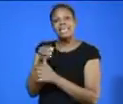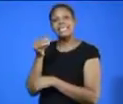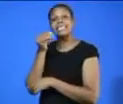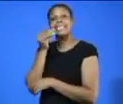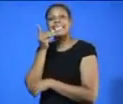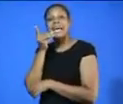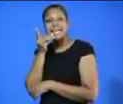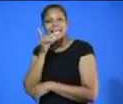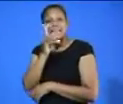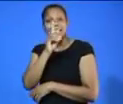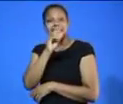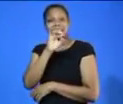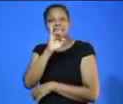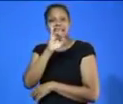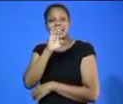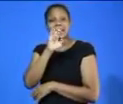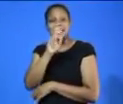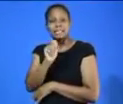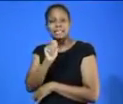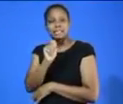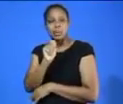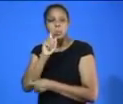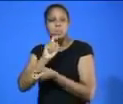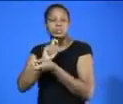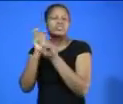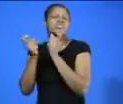diet was strange.